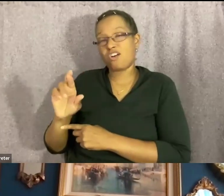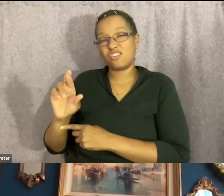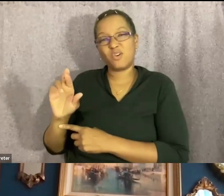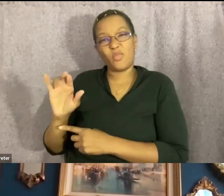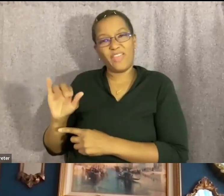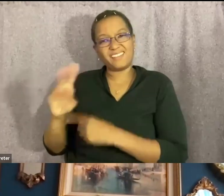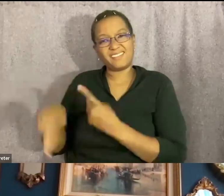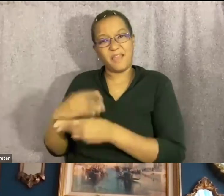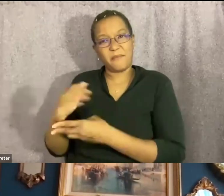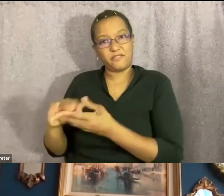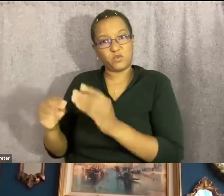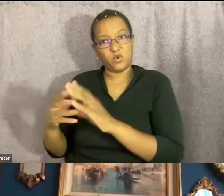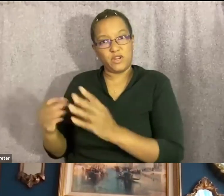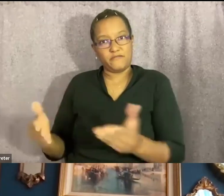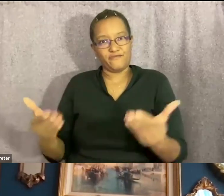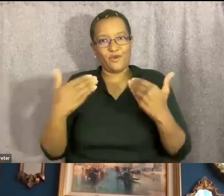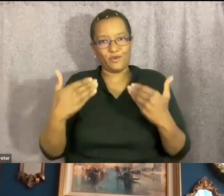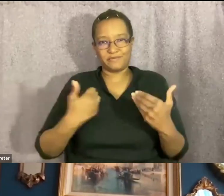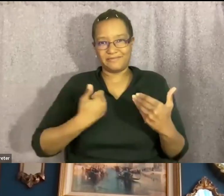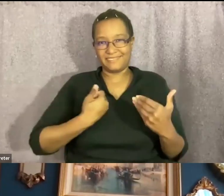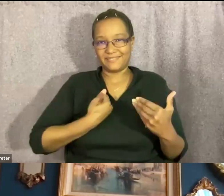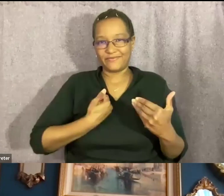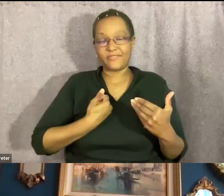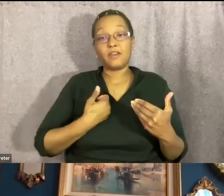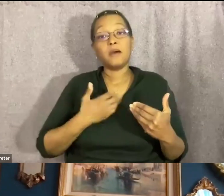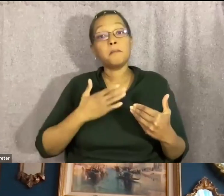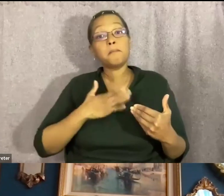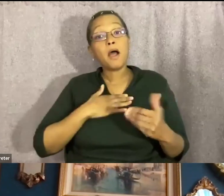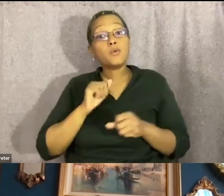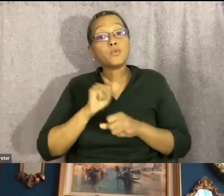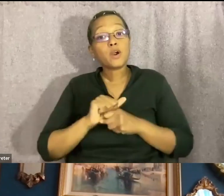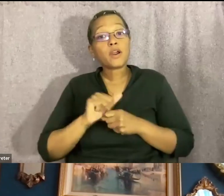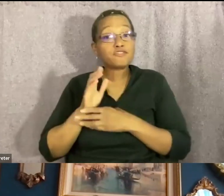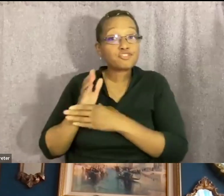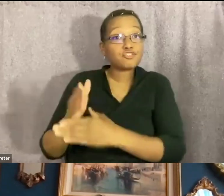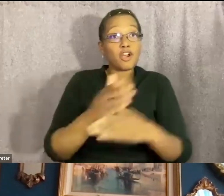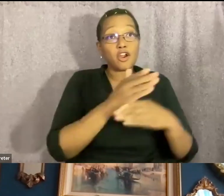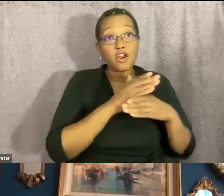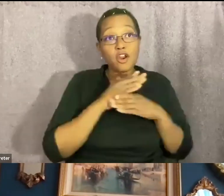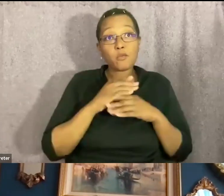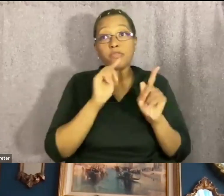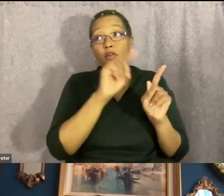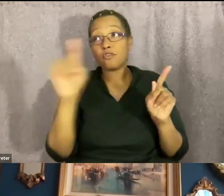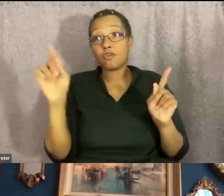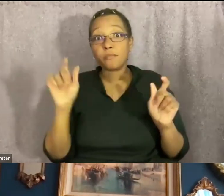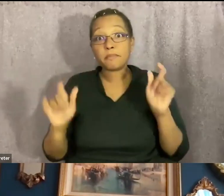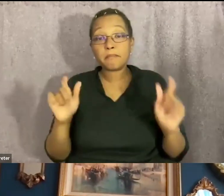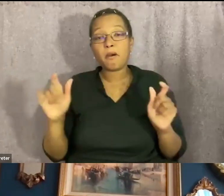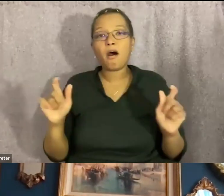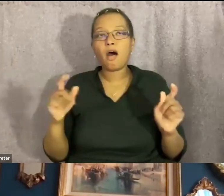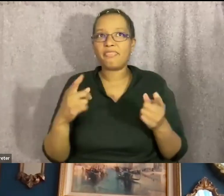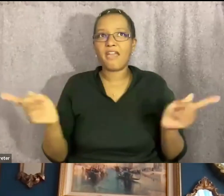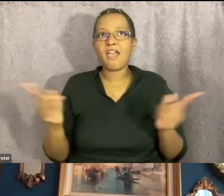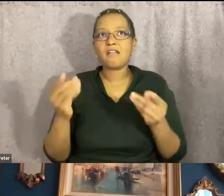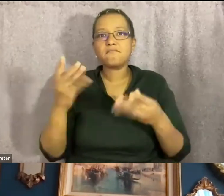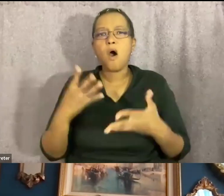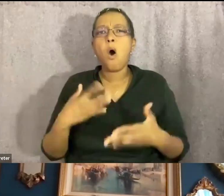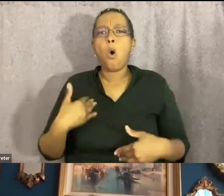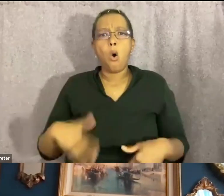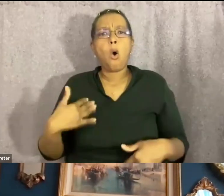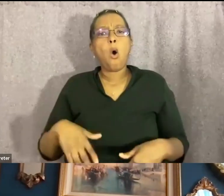to sustain ourselves, especially as disabled folks. Yeah, how can I continue building that? How can I continue expanding that? And how can we sustain